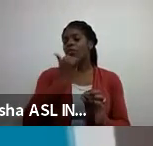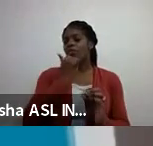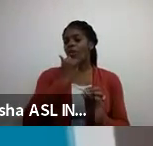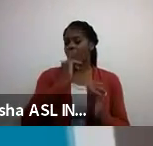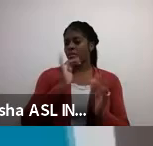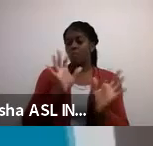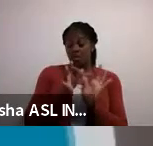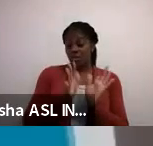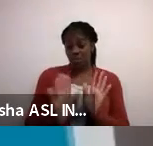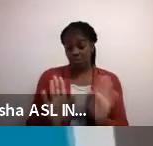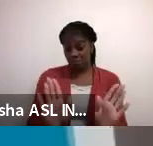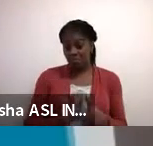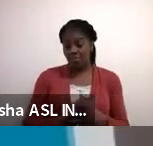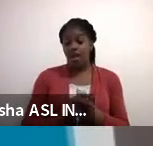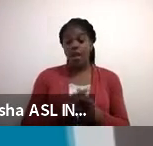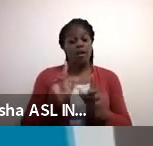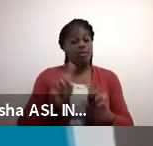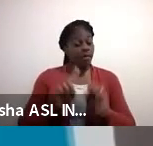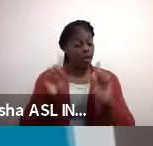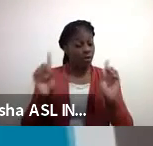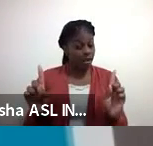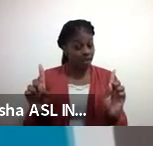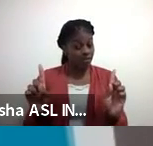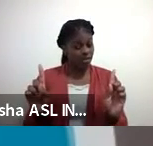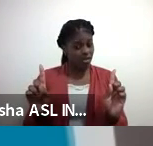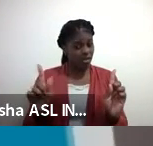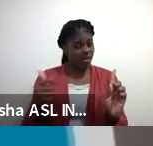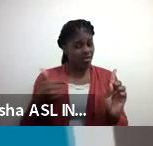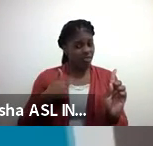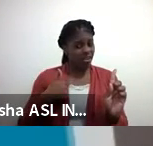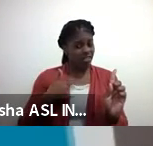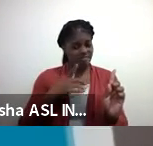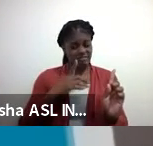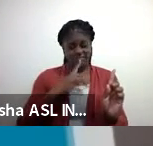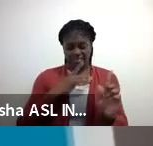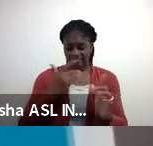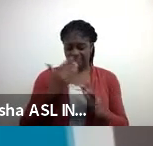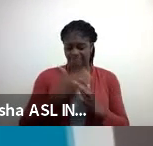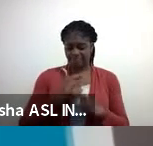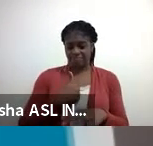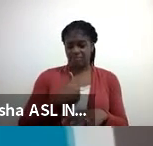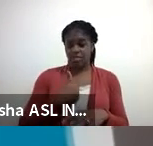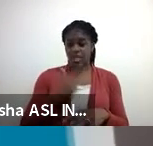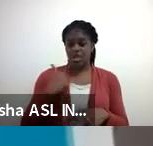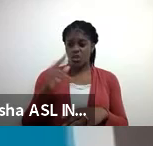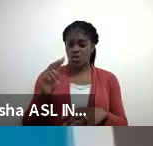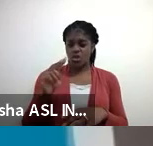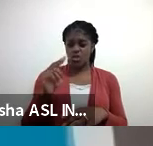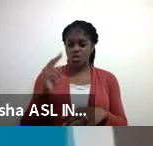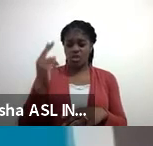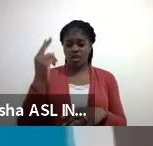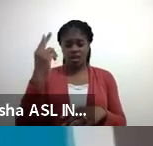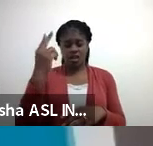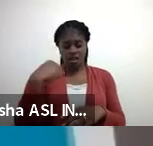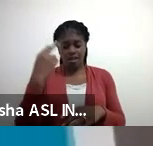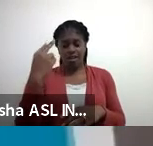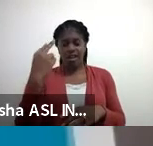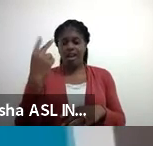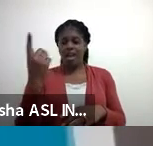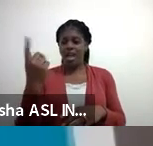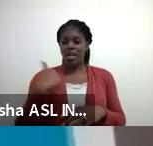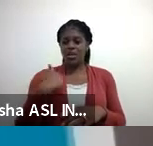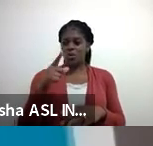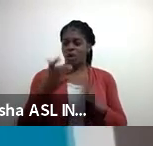an interpreter. However, what bothers me is that you take a look at me and you